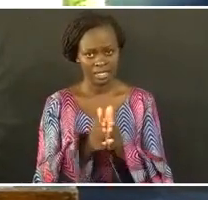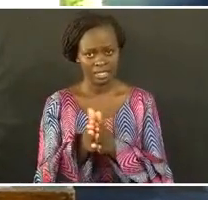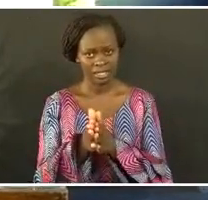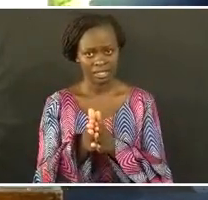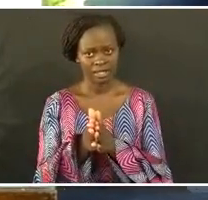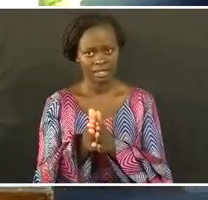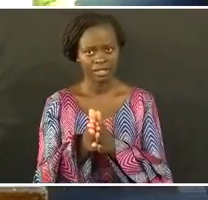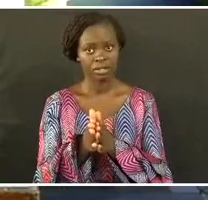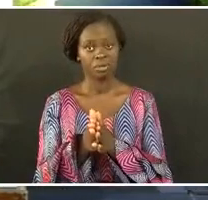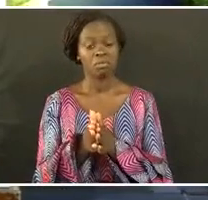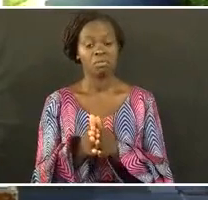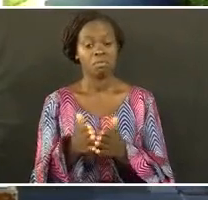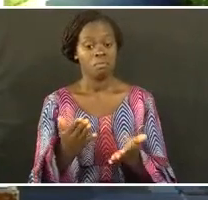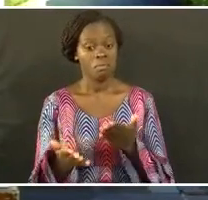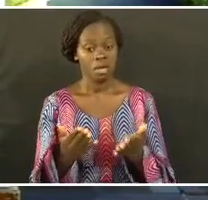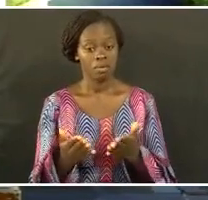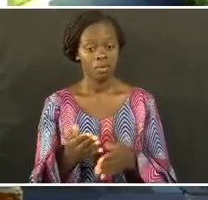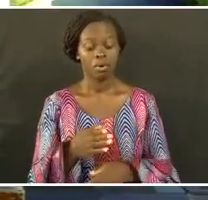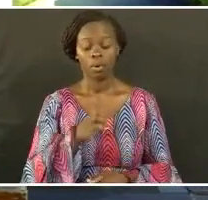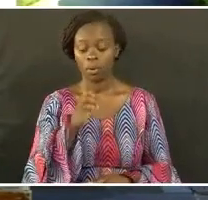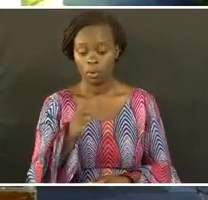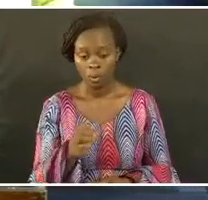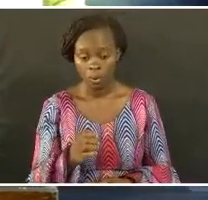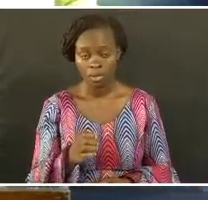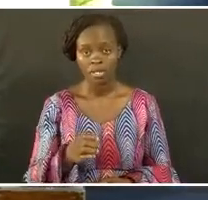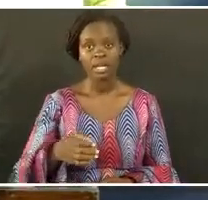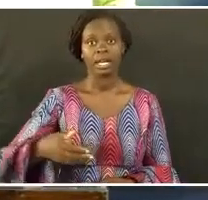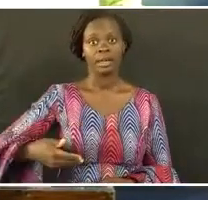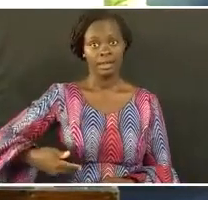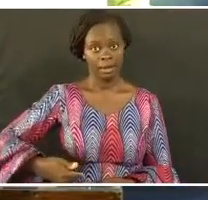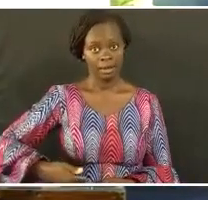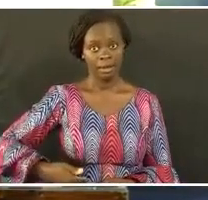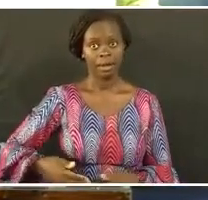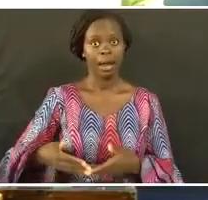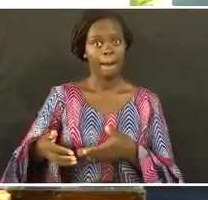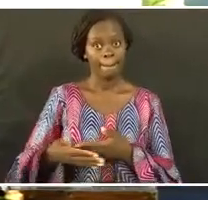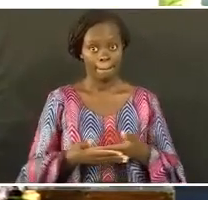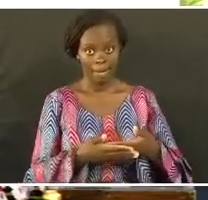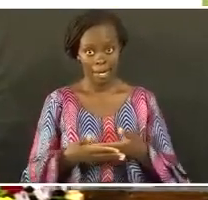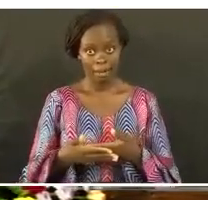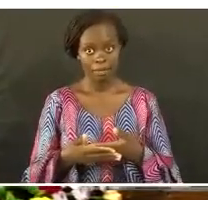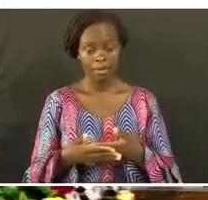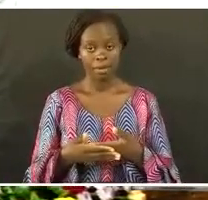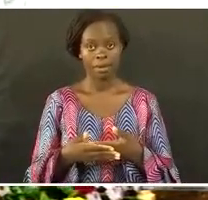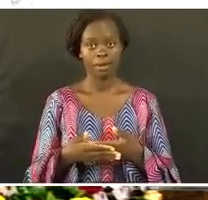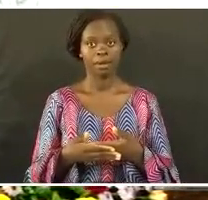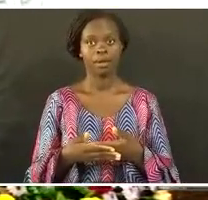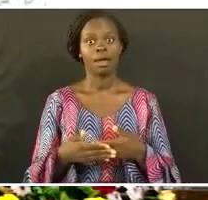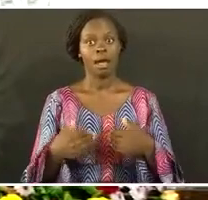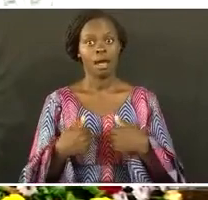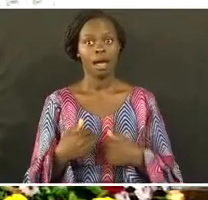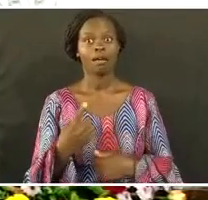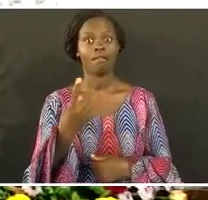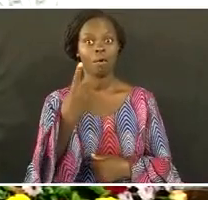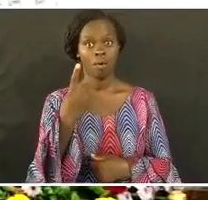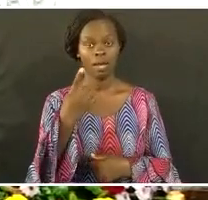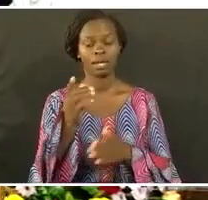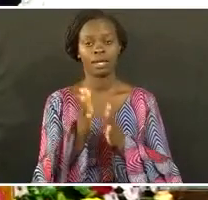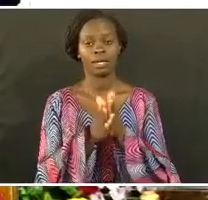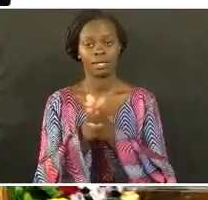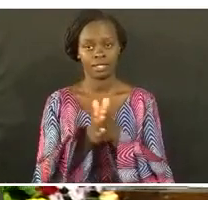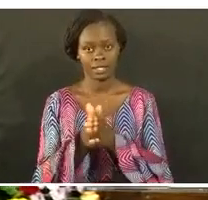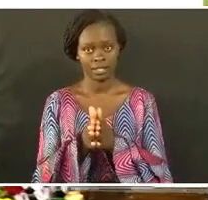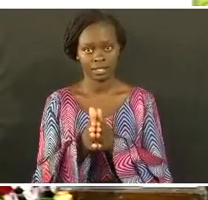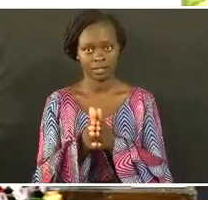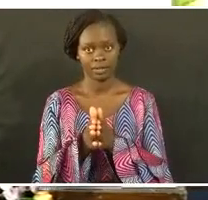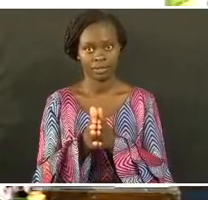or whether you are young, or even a small baby, we have one thing in common. Would you like to know what